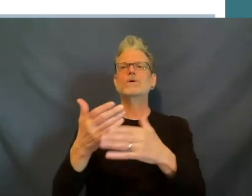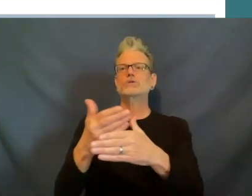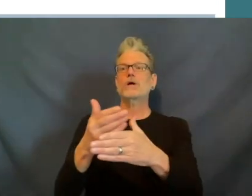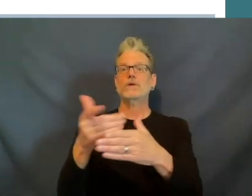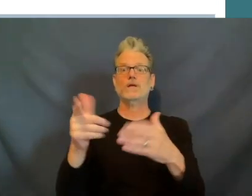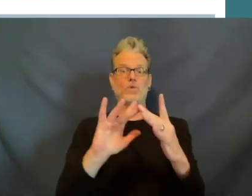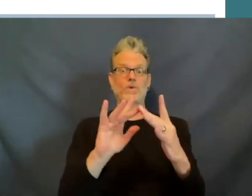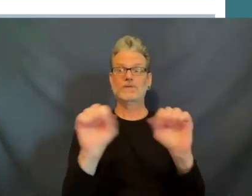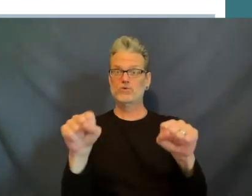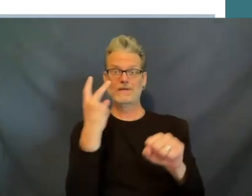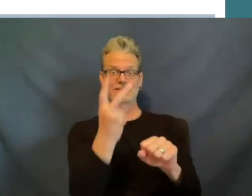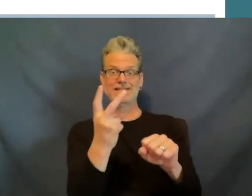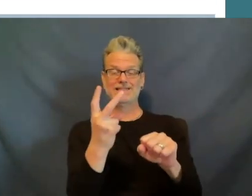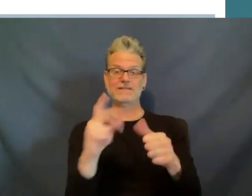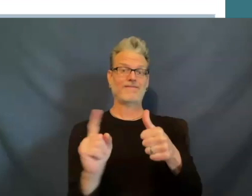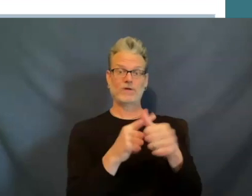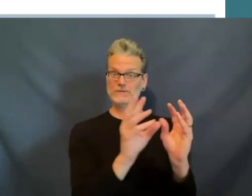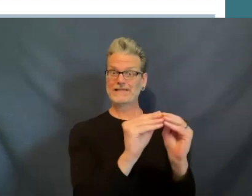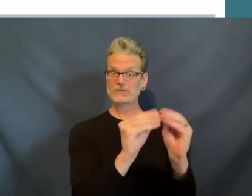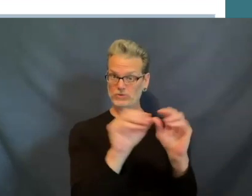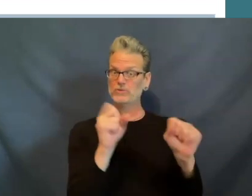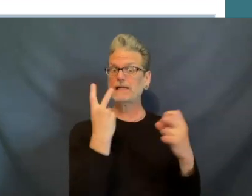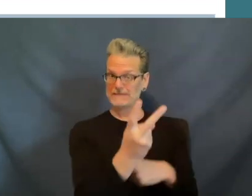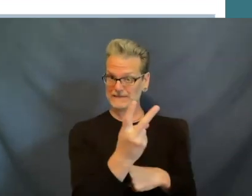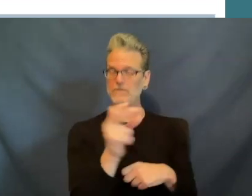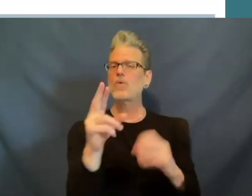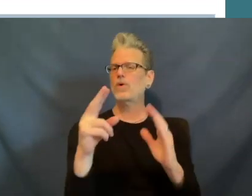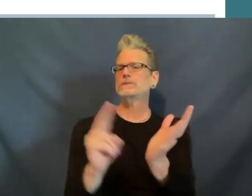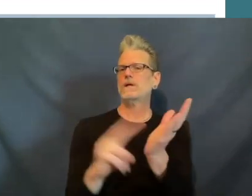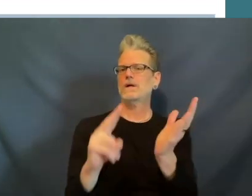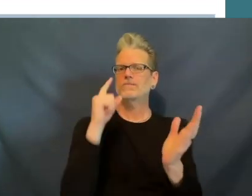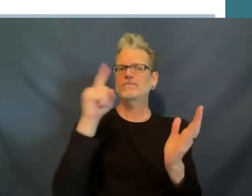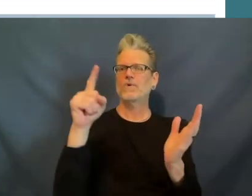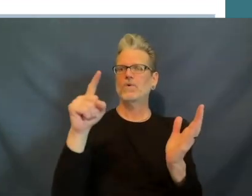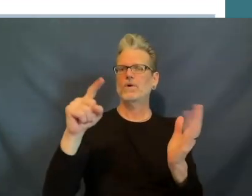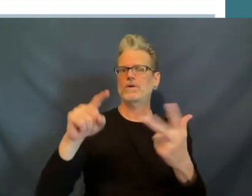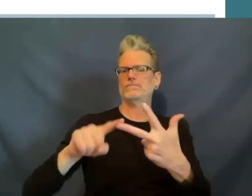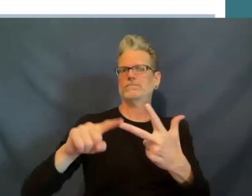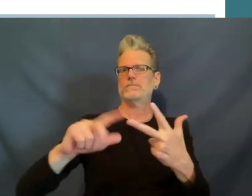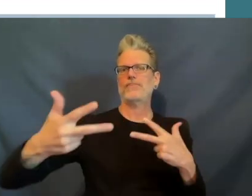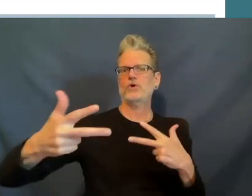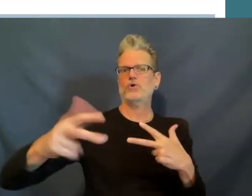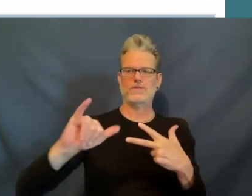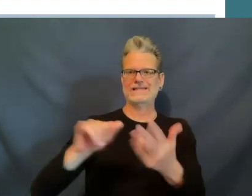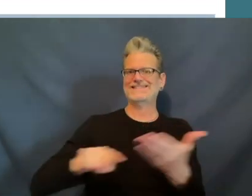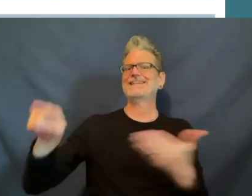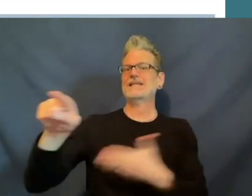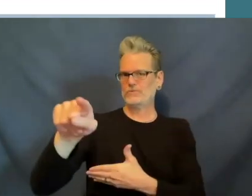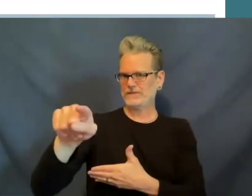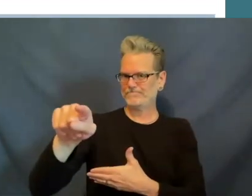the recording of the first session or sign up for the third session, which is scheduled for next week.